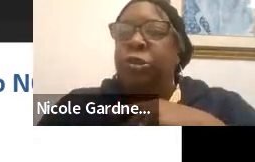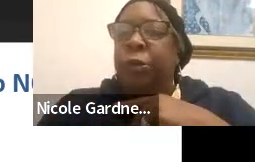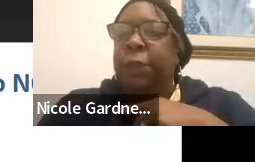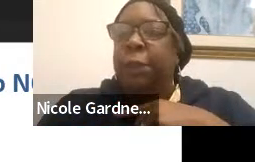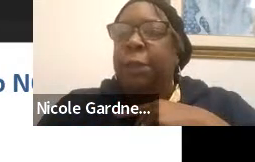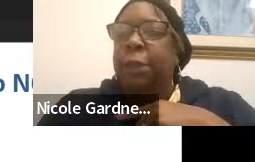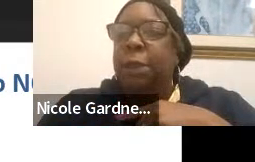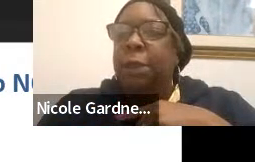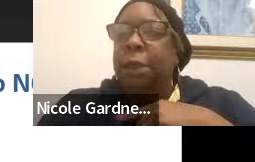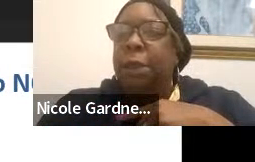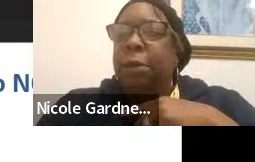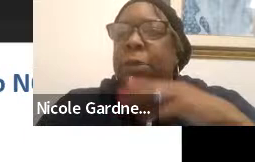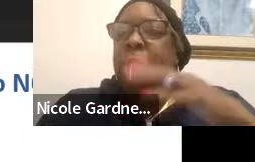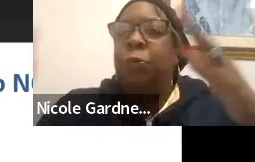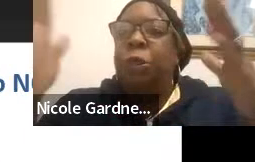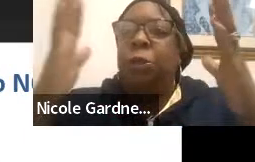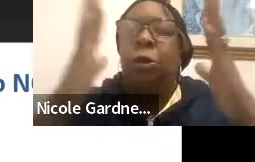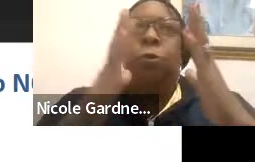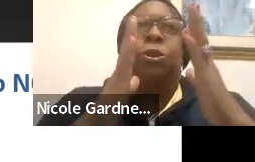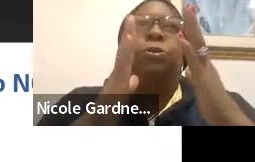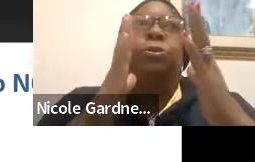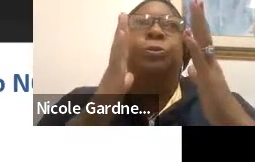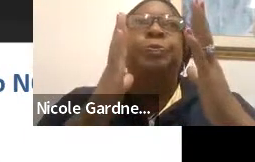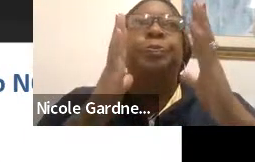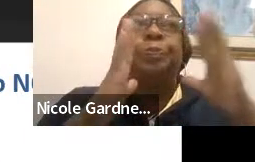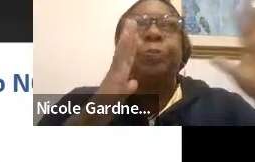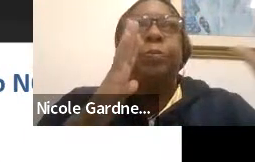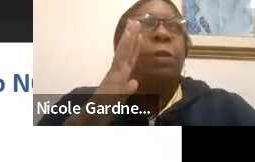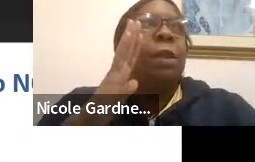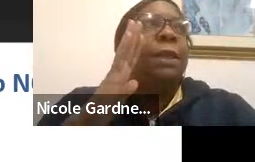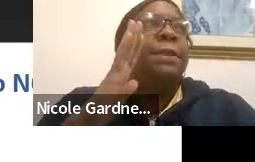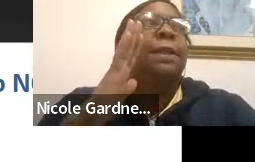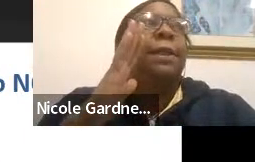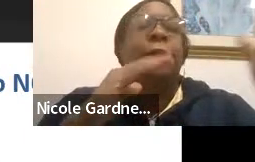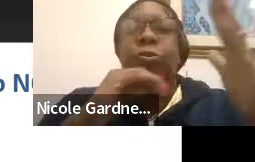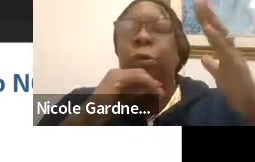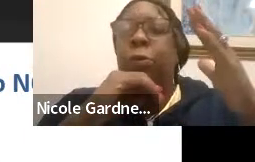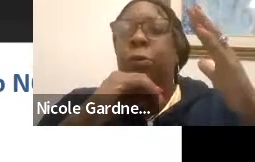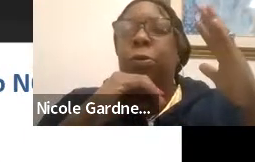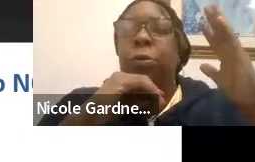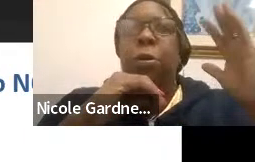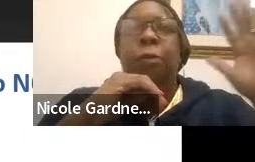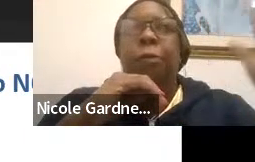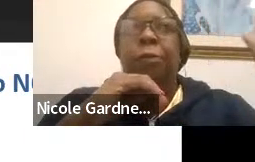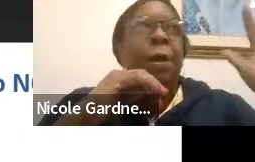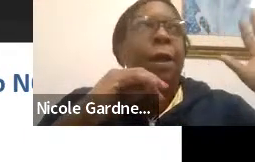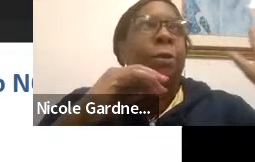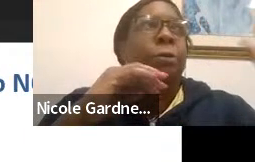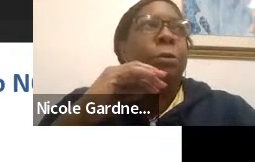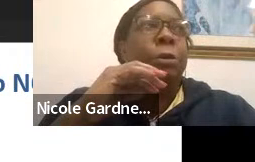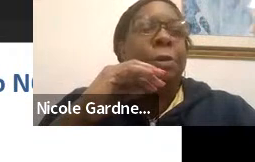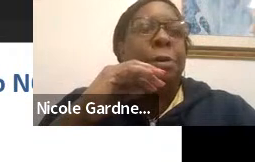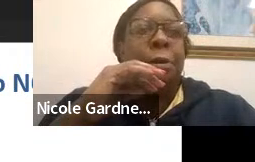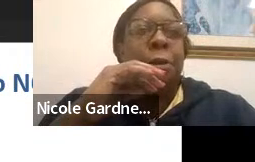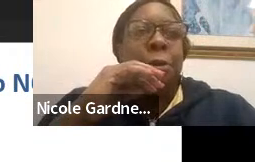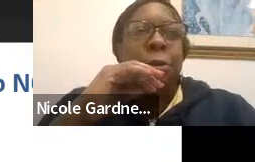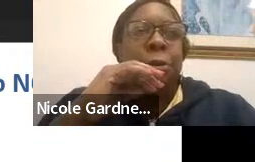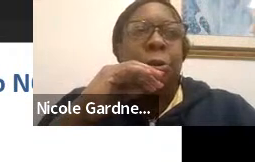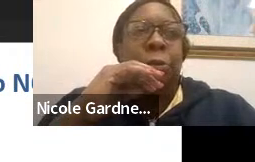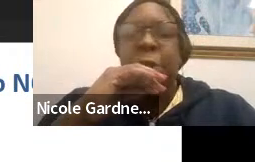feeling mistreated, because we can go to like San Leandro or Fremont